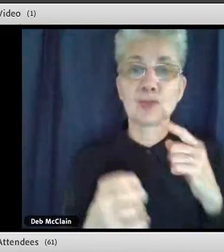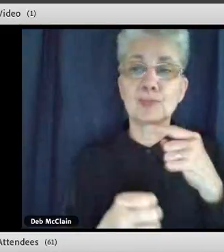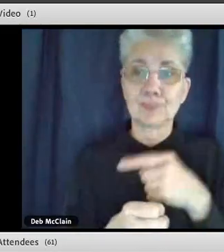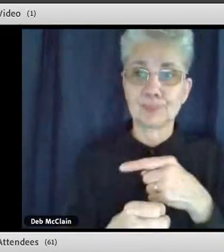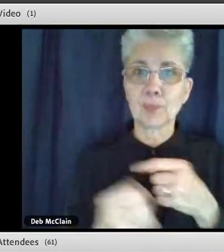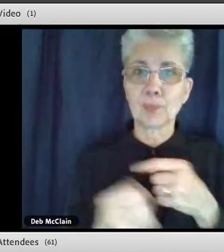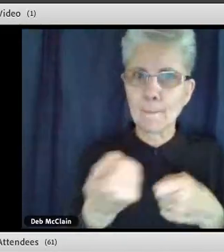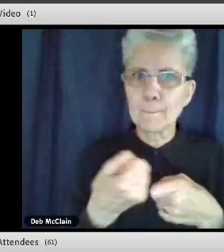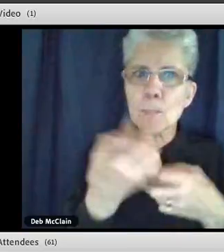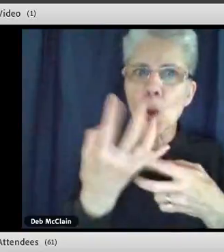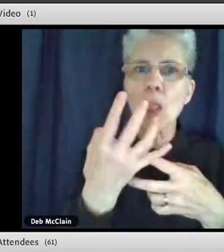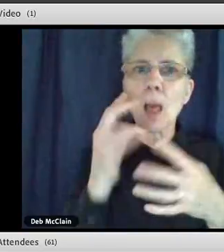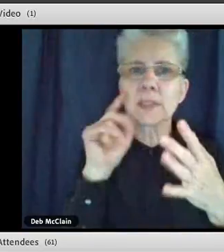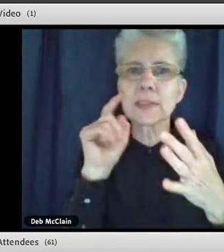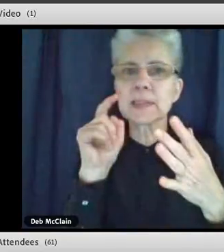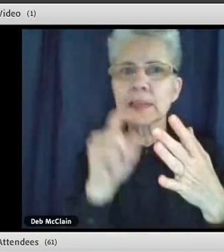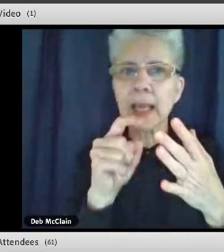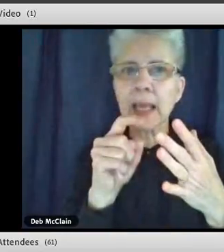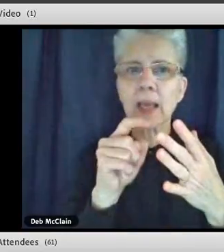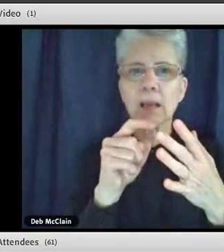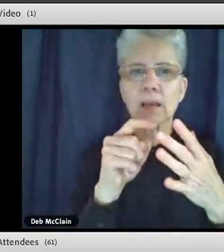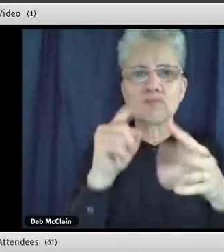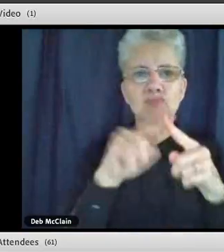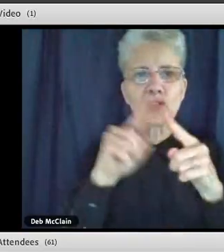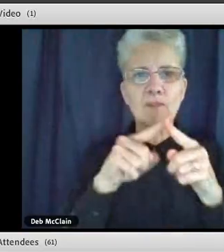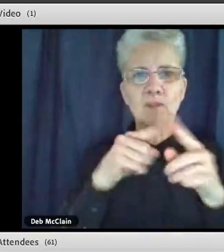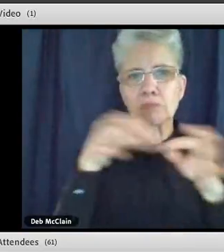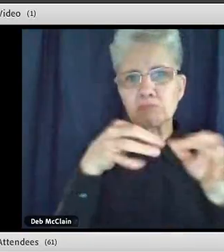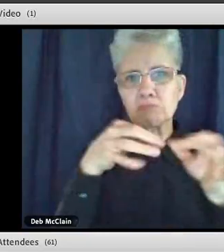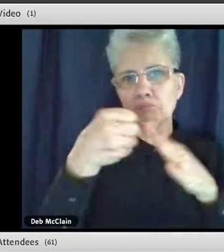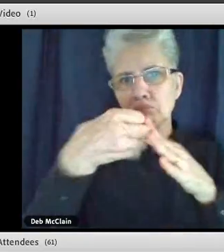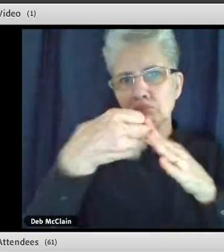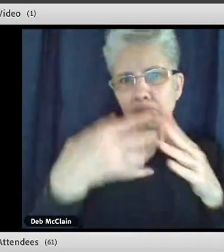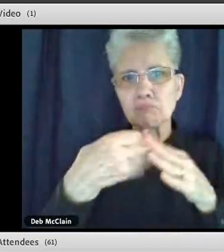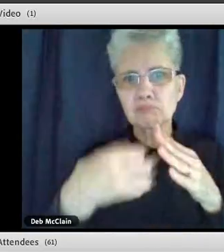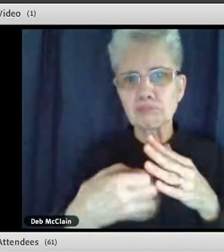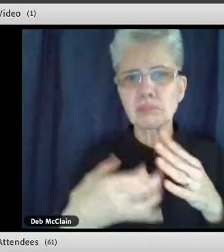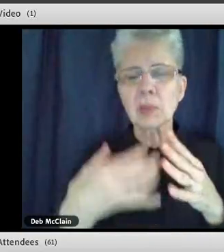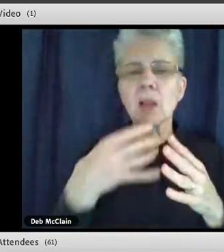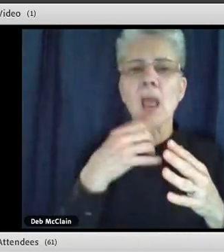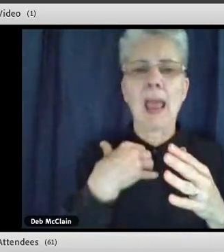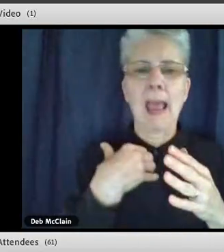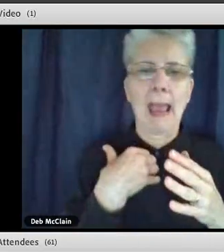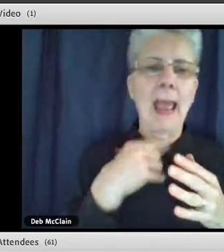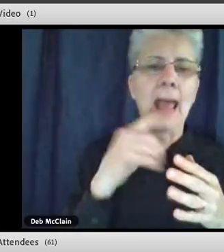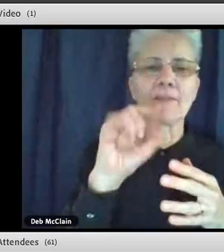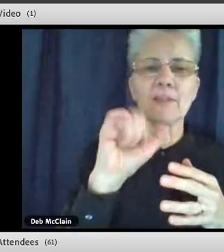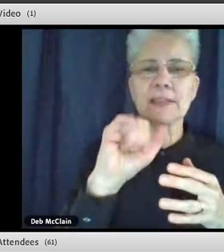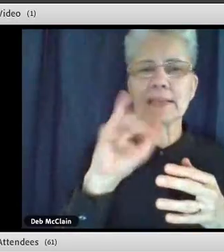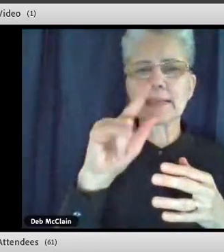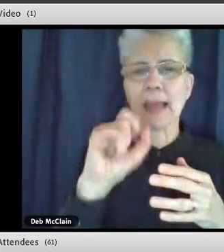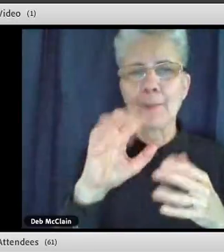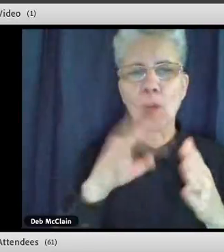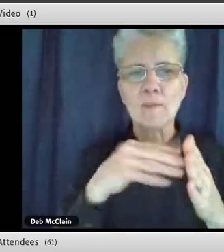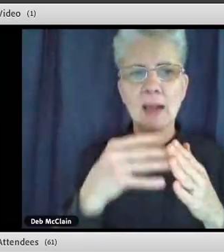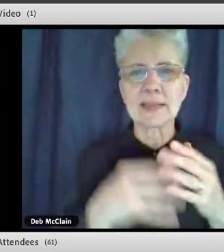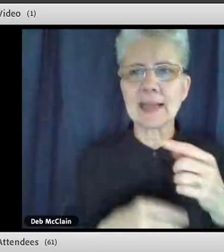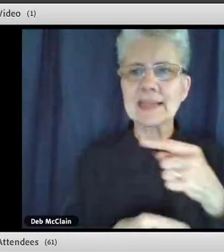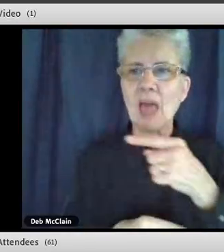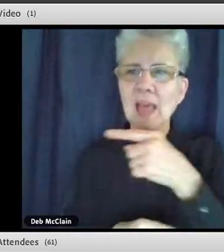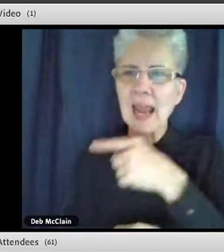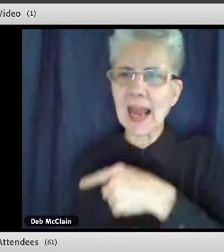these various instructions. And it has the table of contents down the left-hand side, and you just kind of